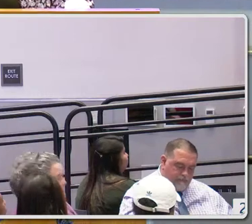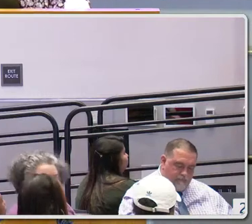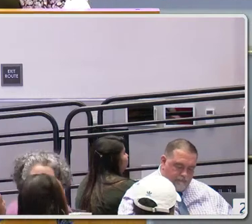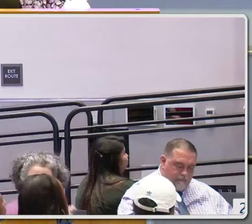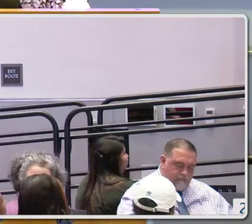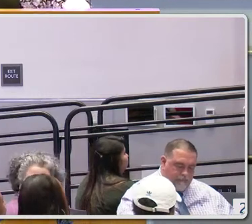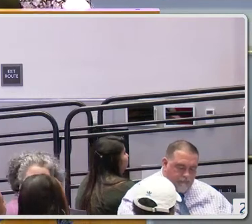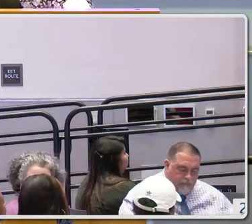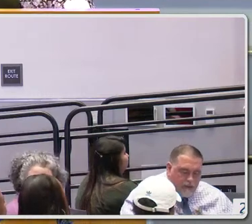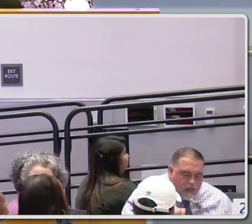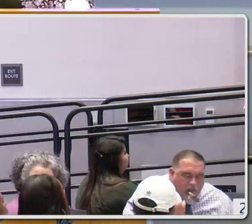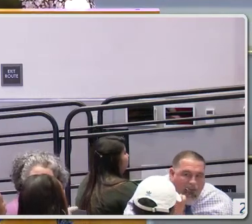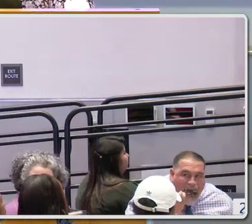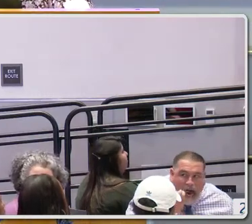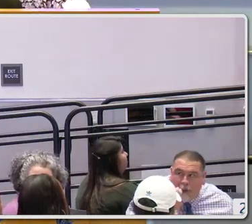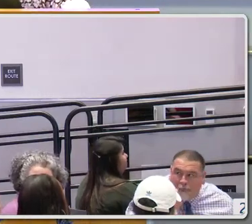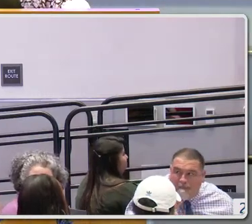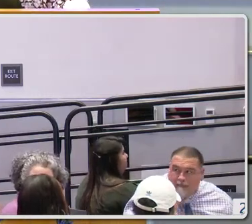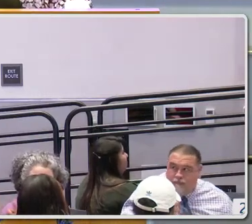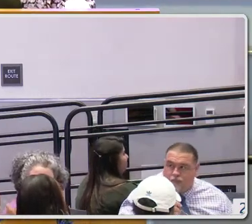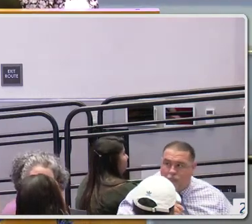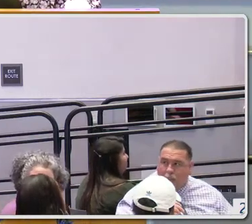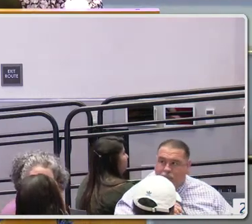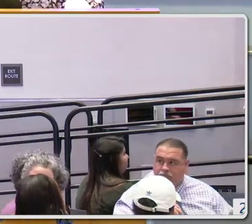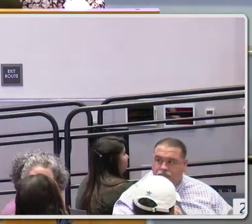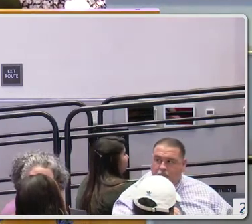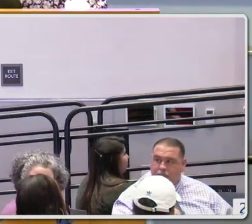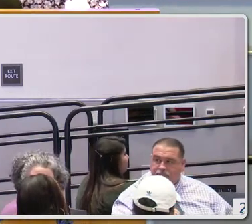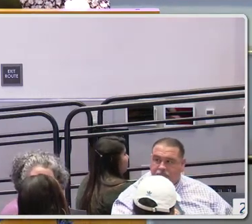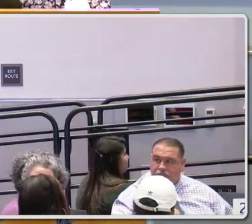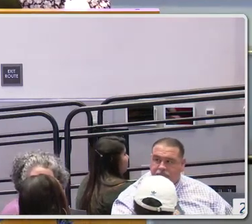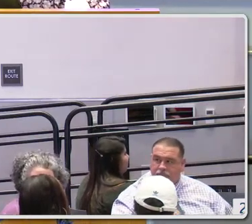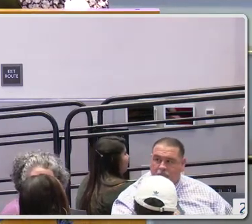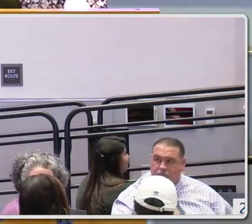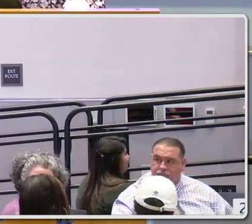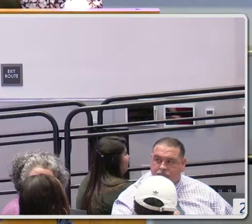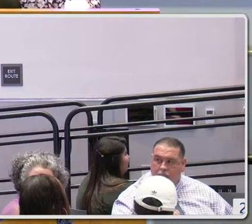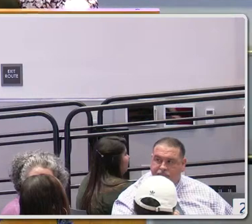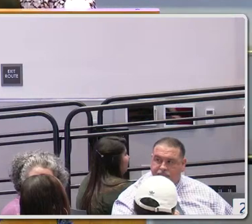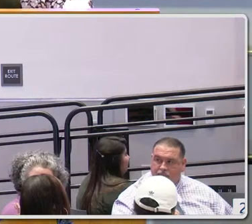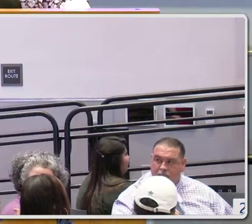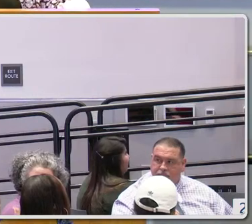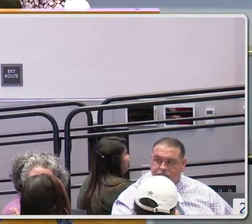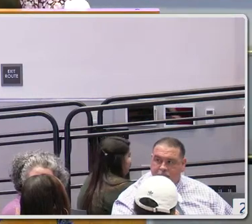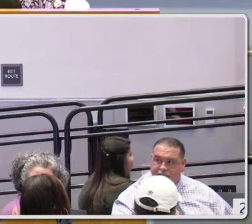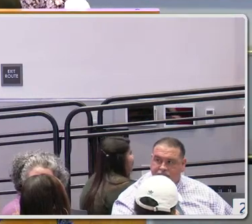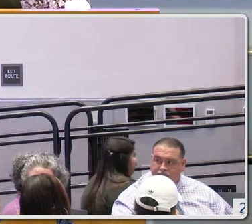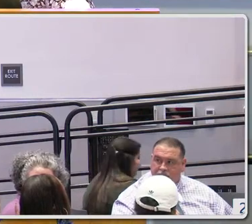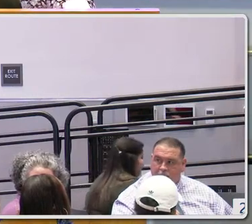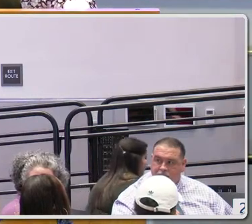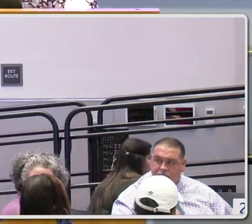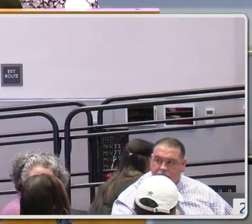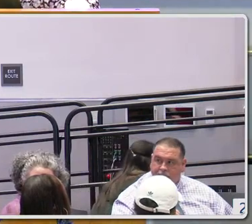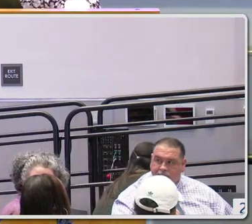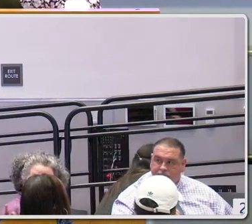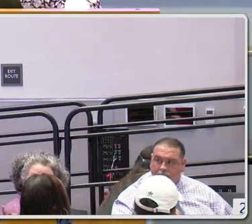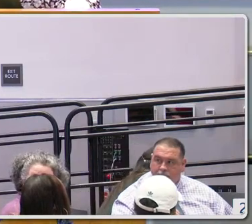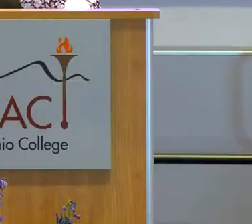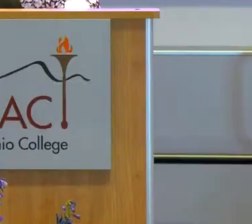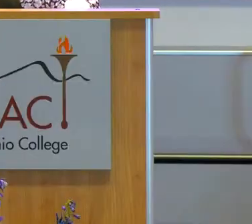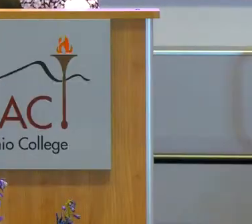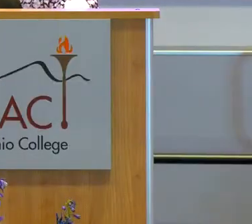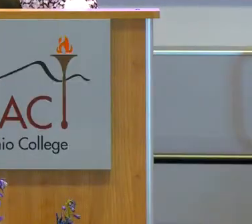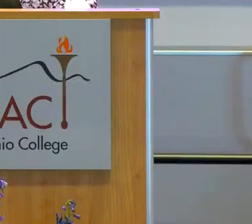Students. I would like to thank Associated Students for sponsoring today's ceremony and luncheon. It is a very